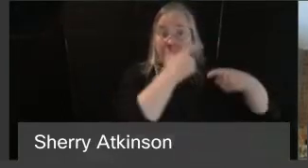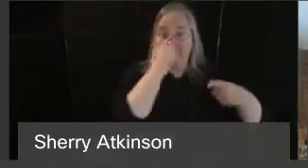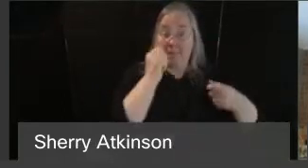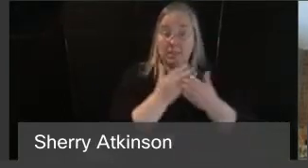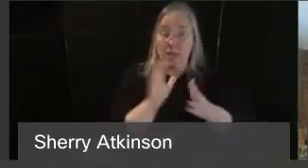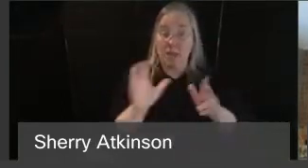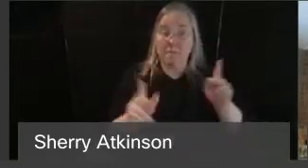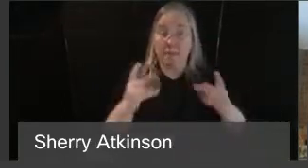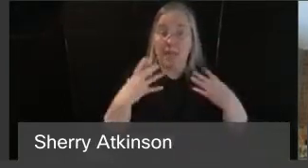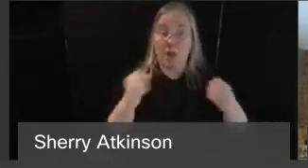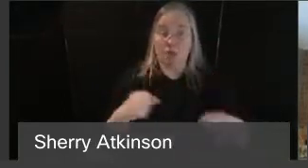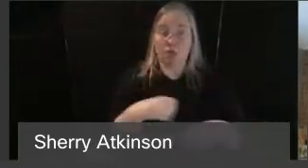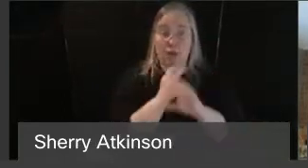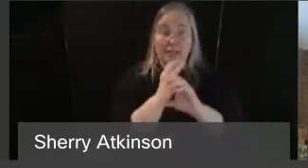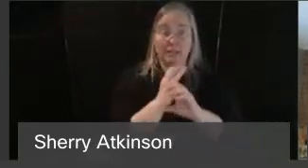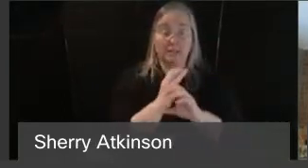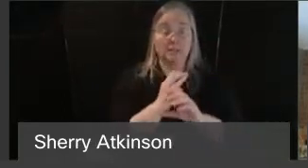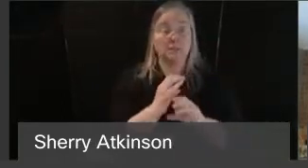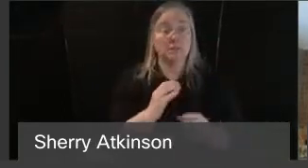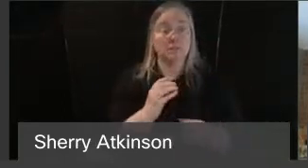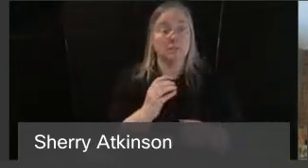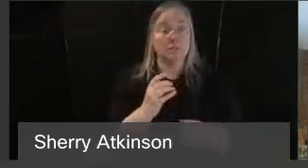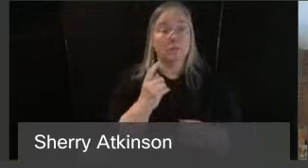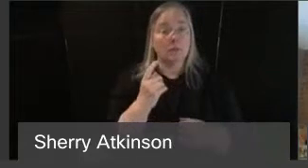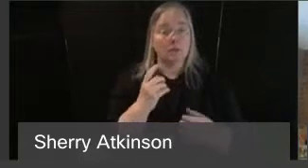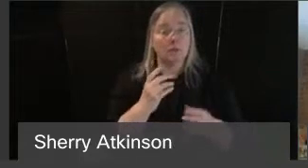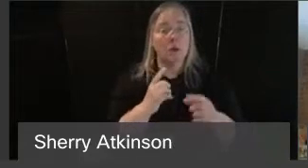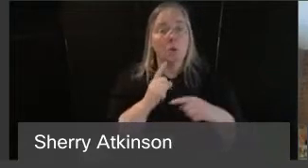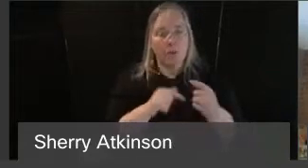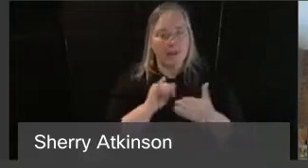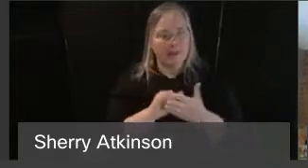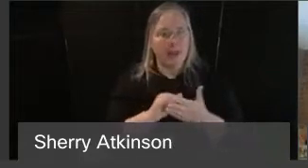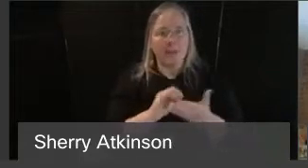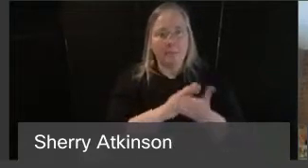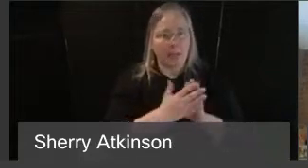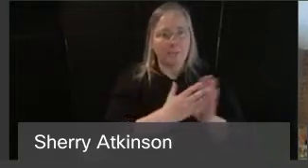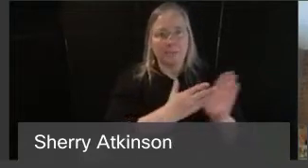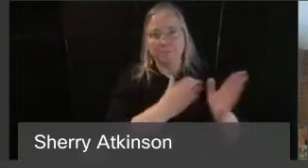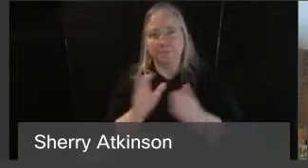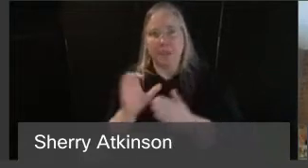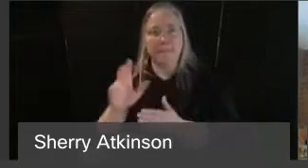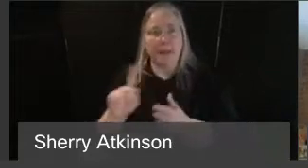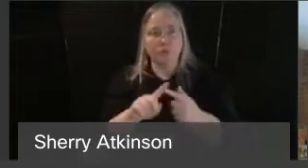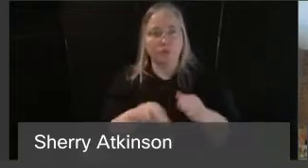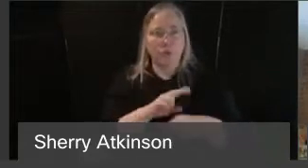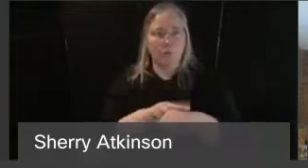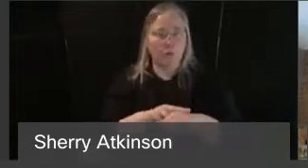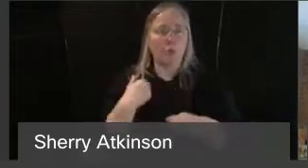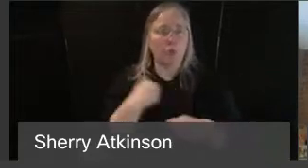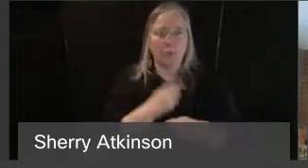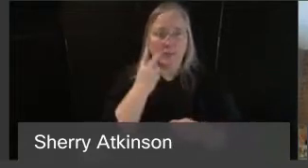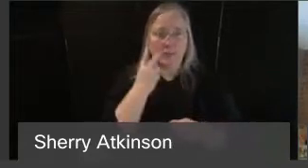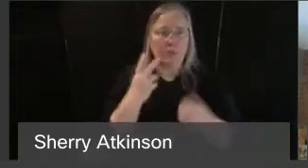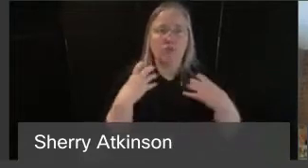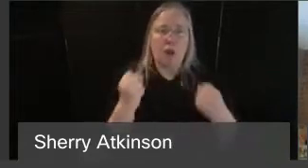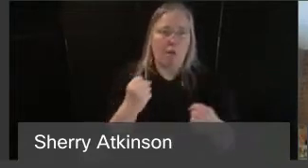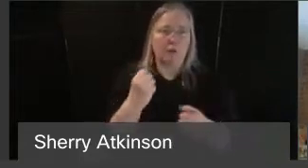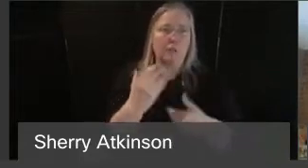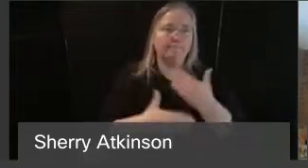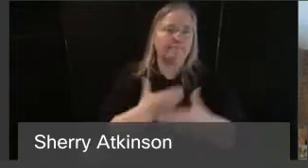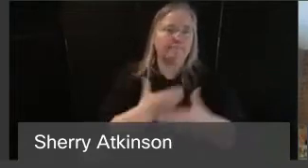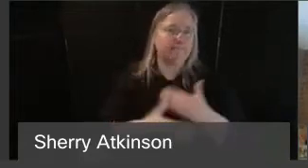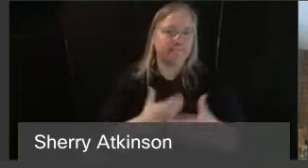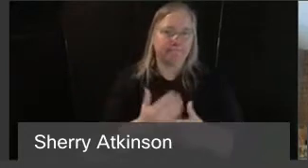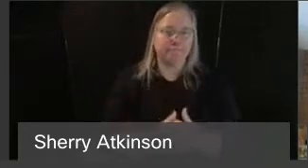crises. Once that begins to get back to normal, we'll begin to see recovery begin. When